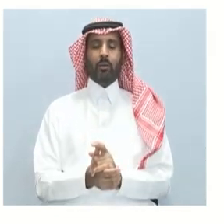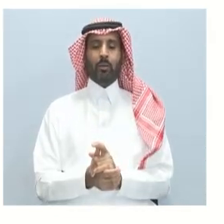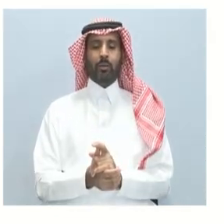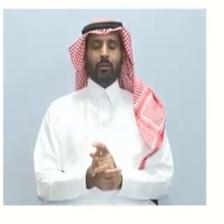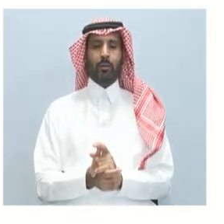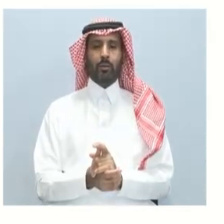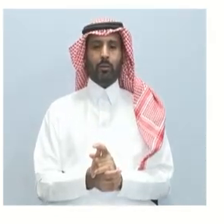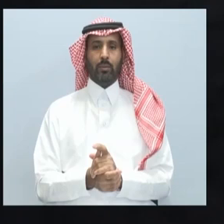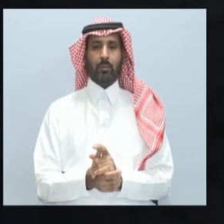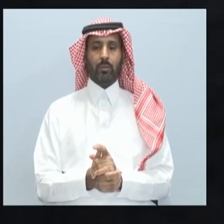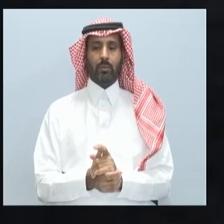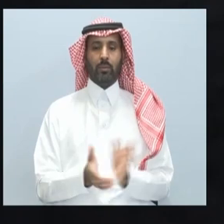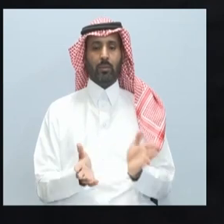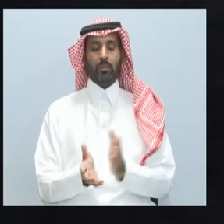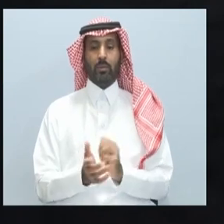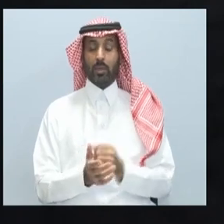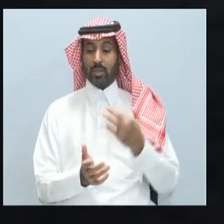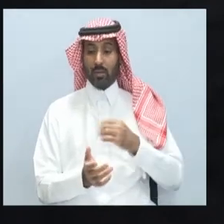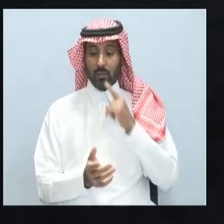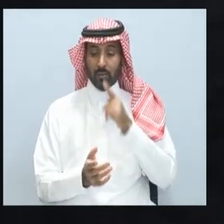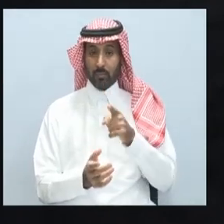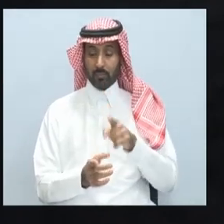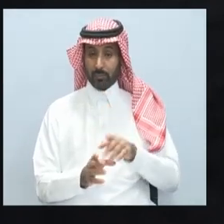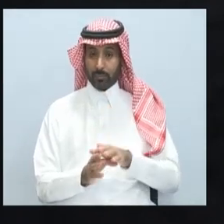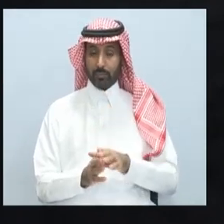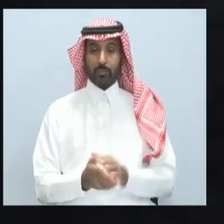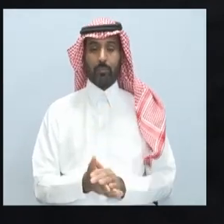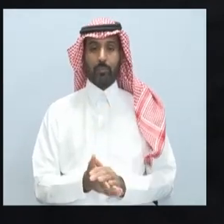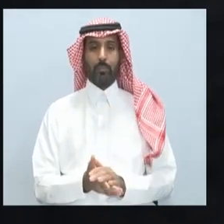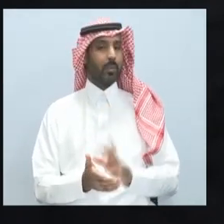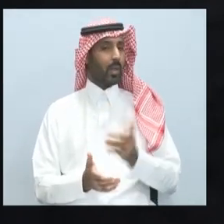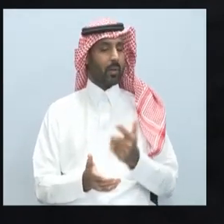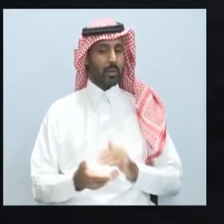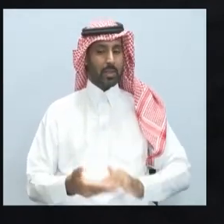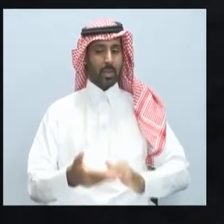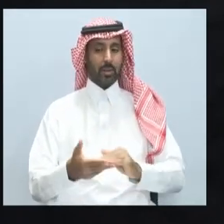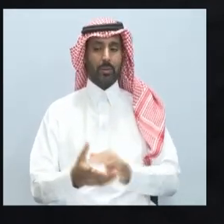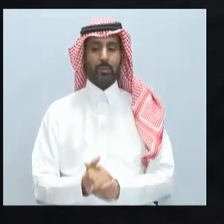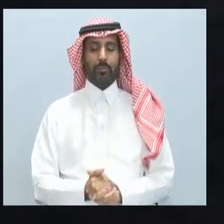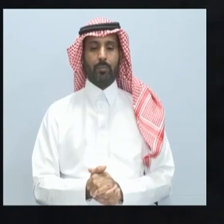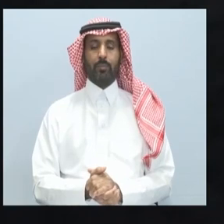something that he benefits or she benefits from it. How does it help him or her?